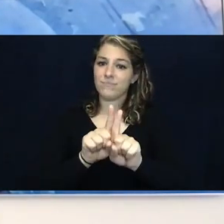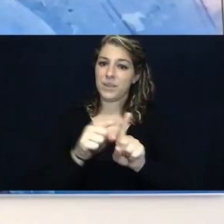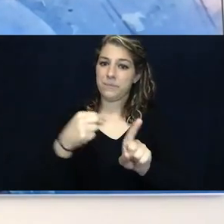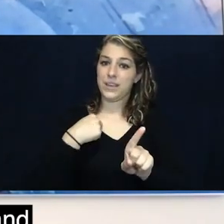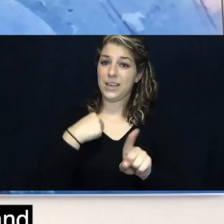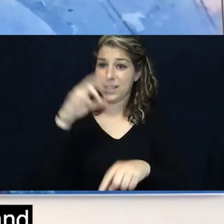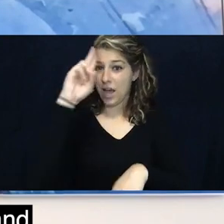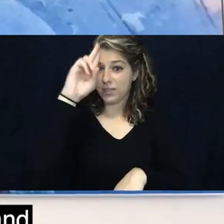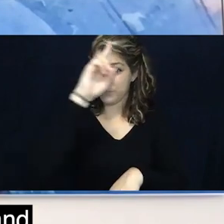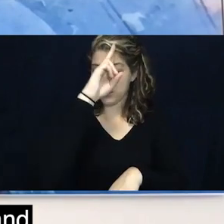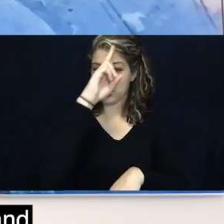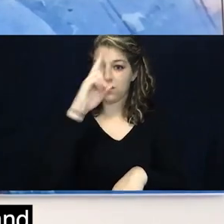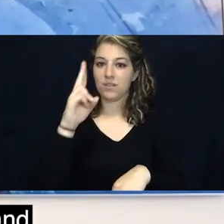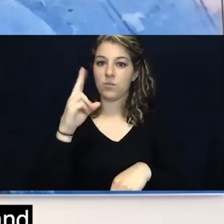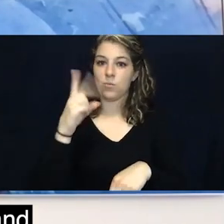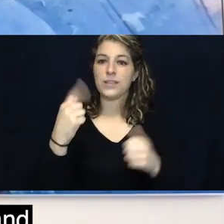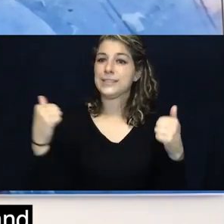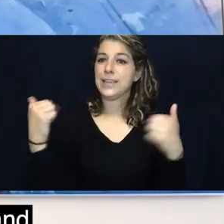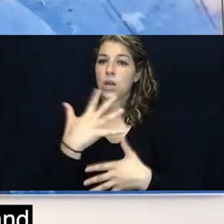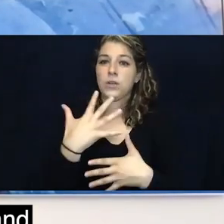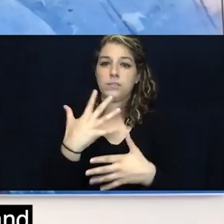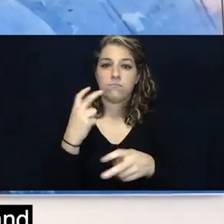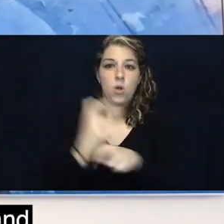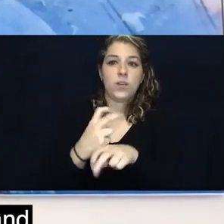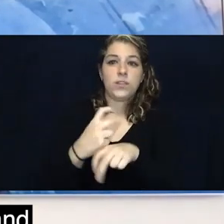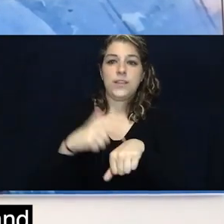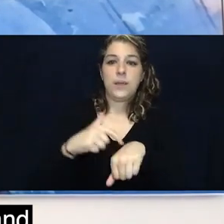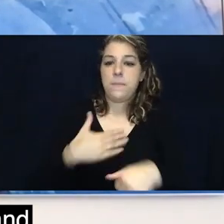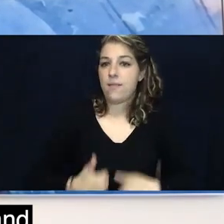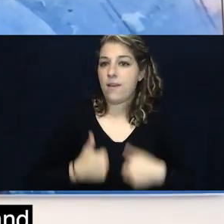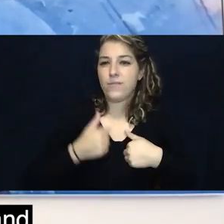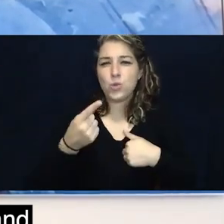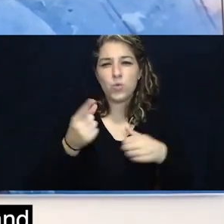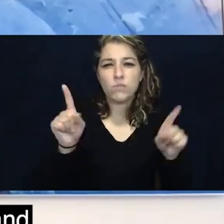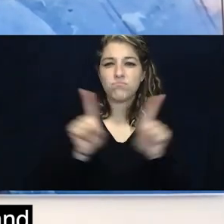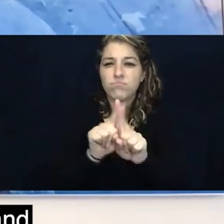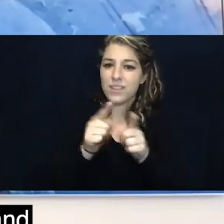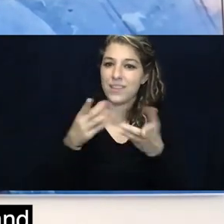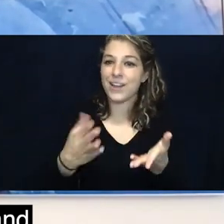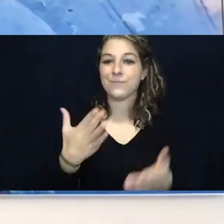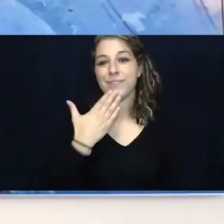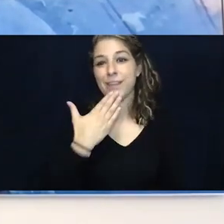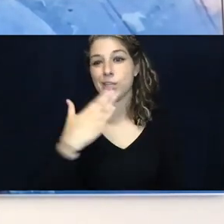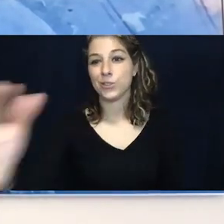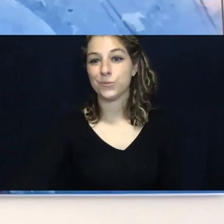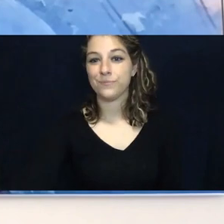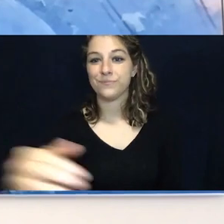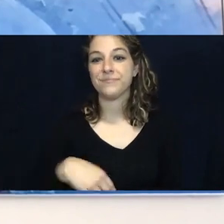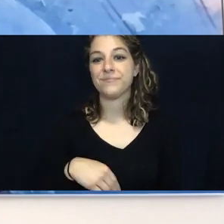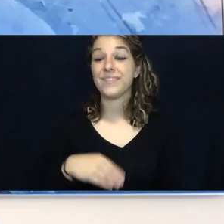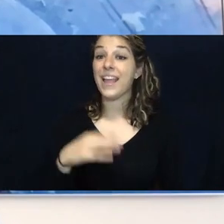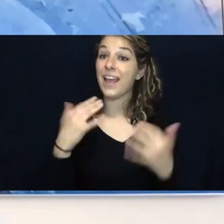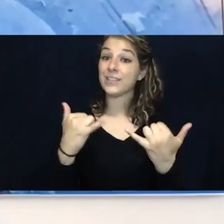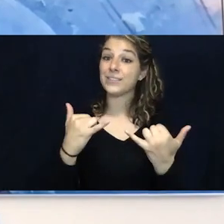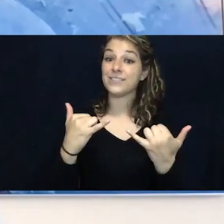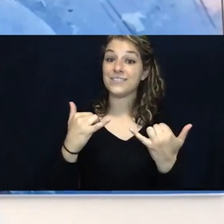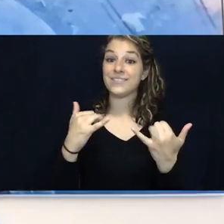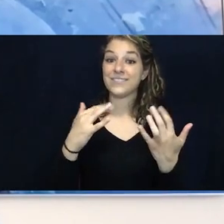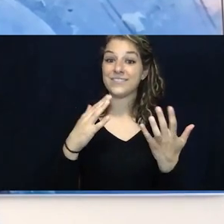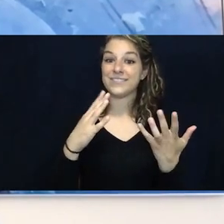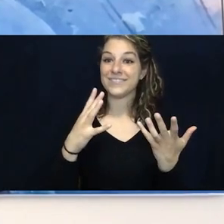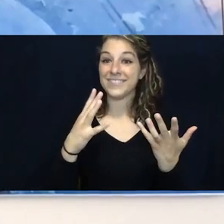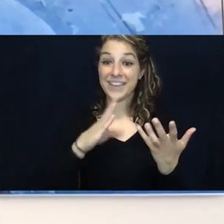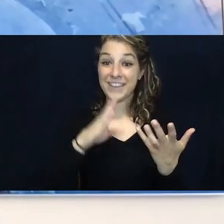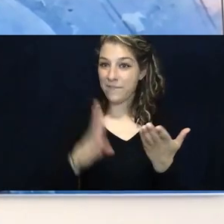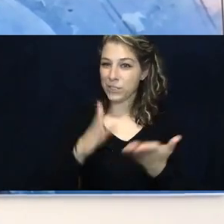my side in the hospital during one of the scariest and hardest moments in my life. Thank you. And just